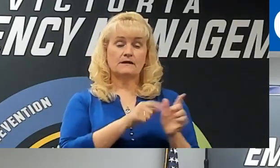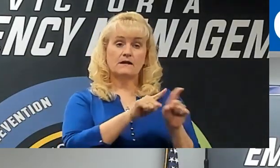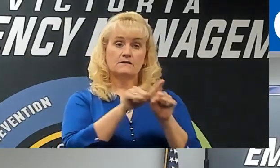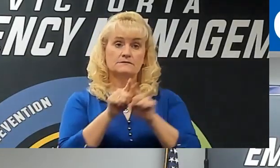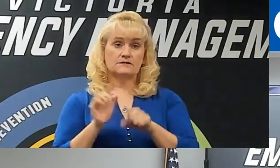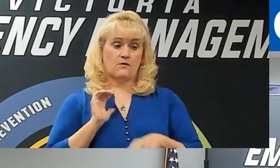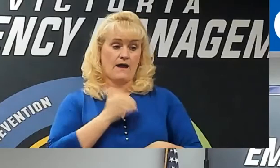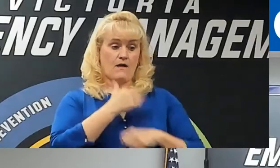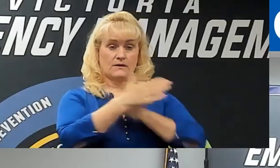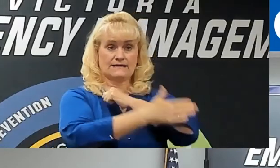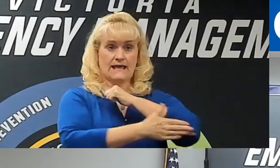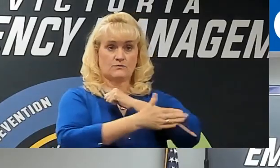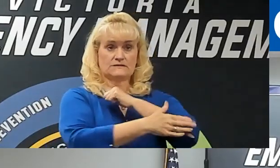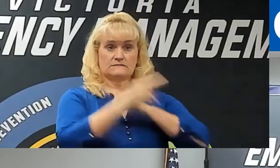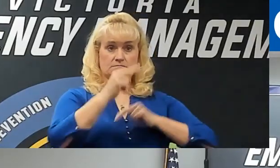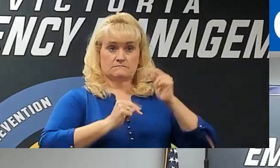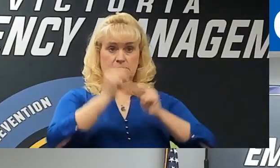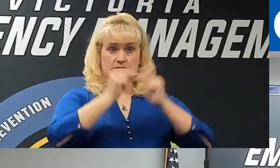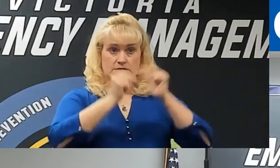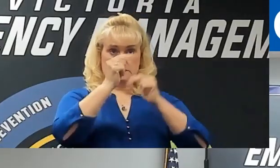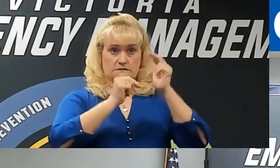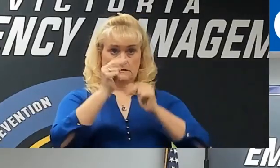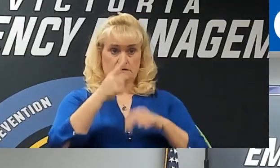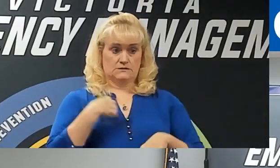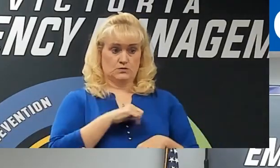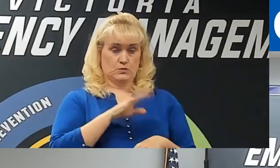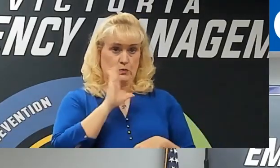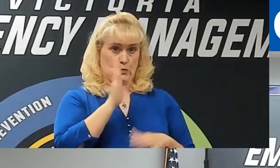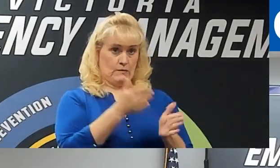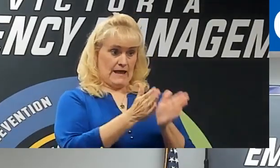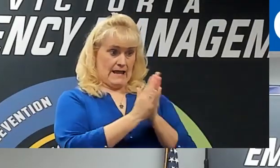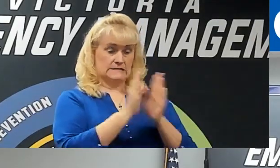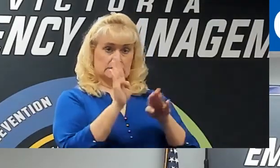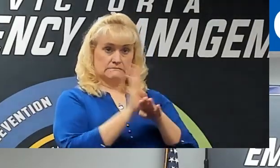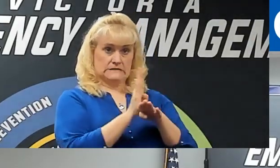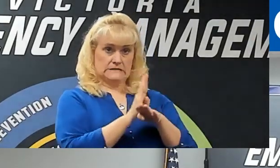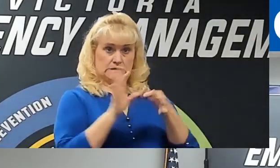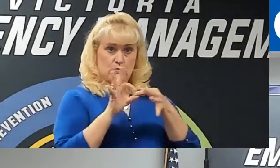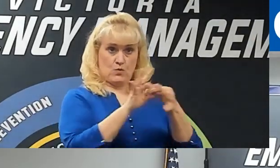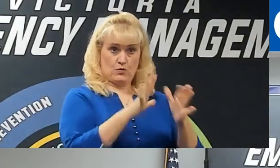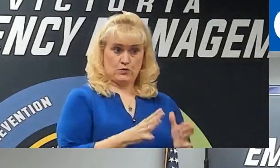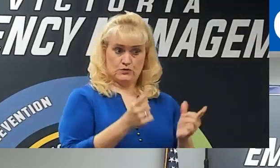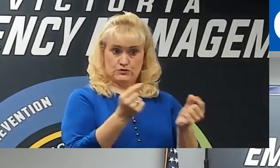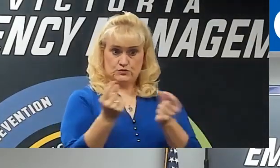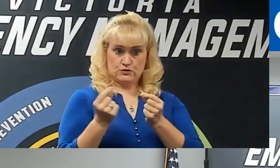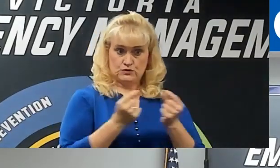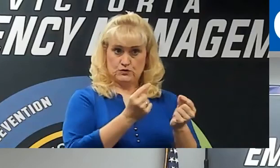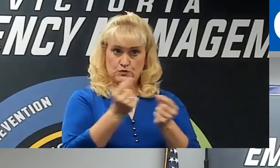at our county facilities, are asking what we will be asking our business owners to do, and